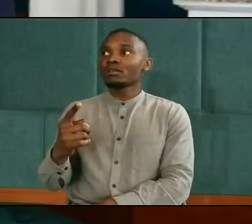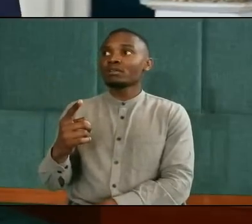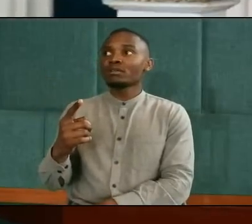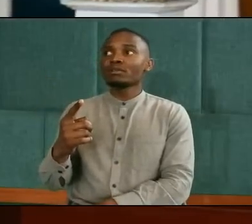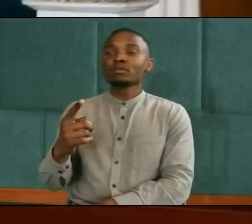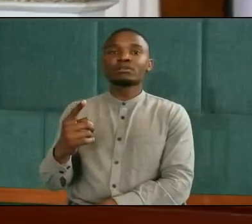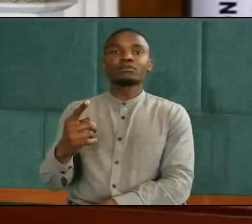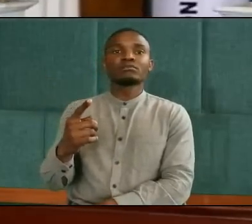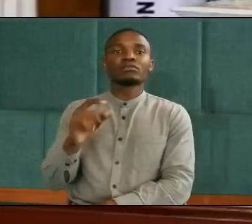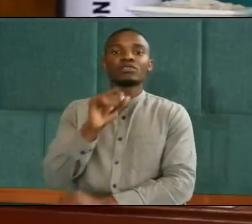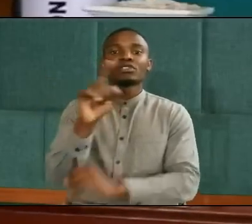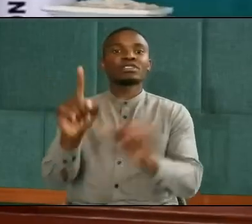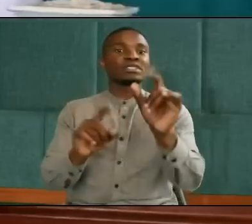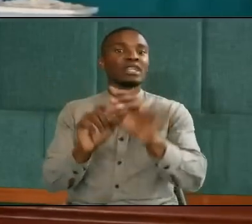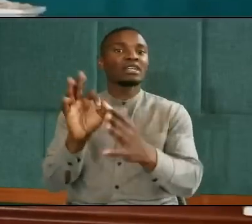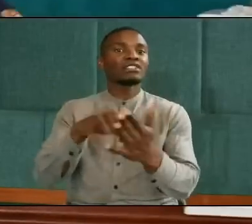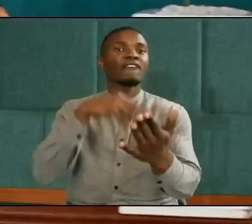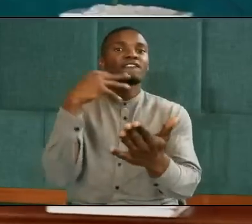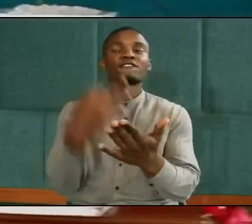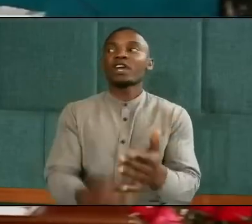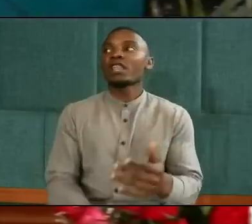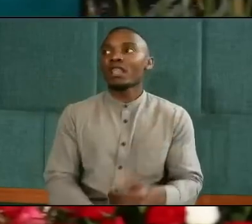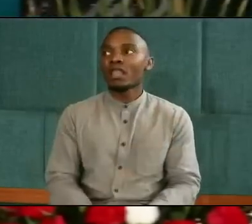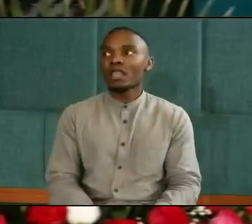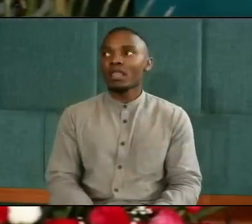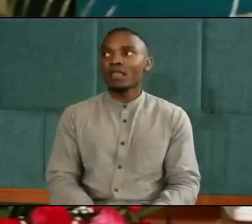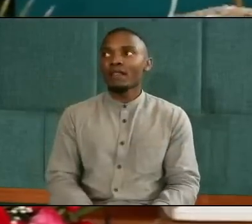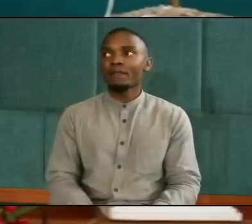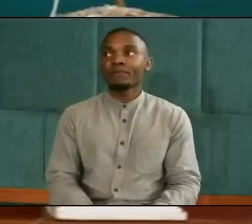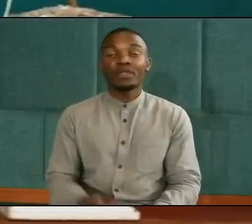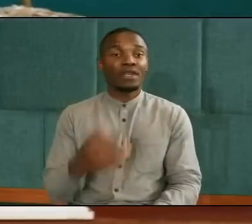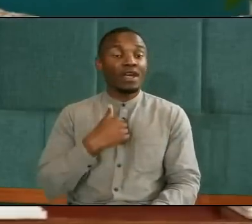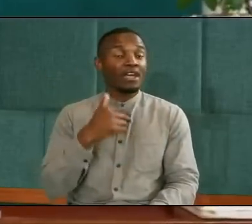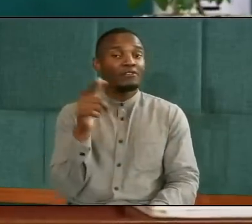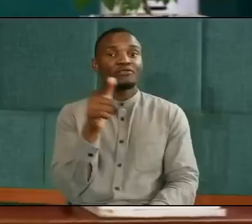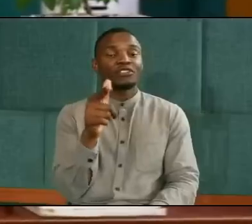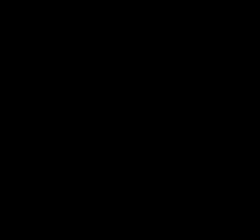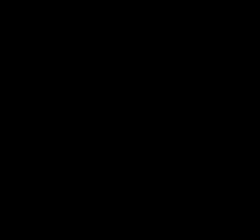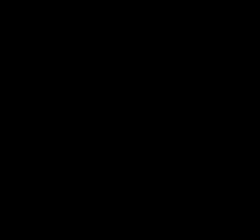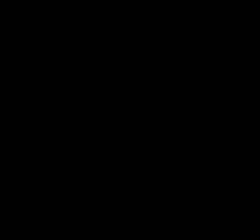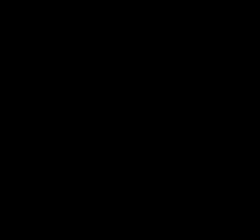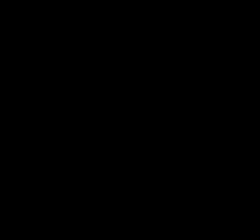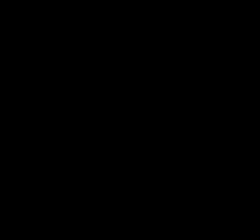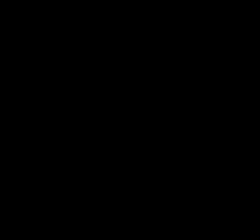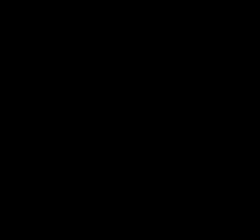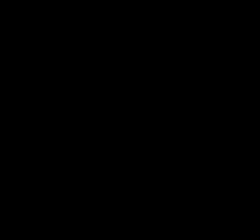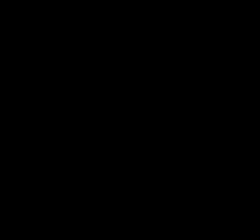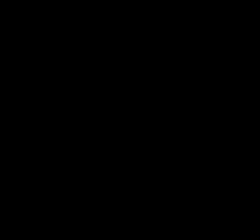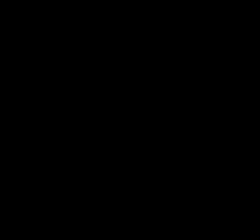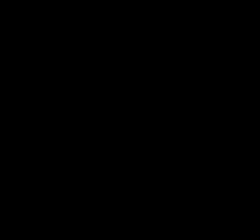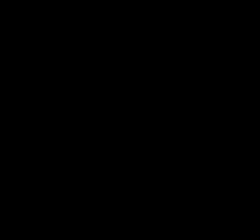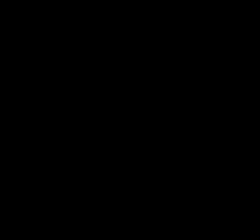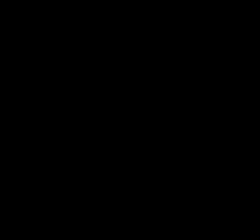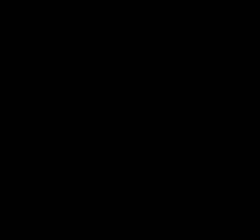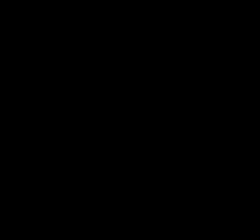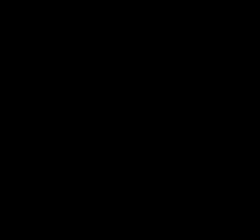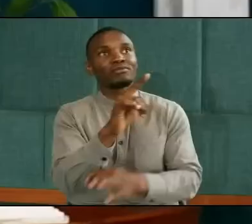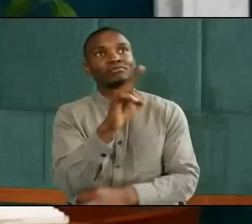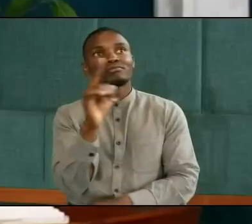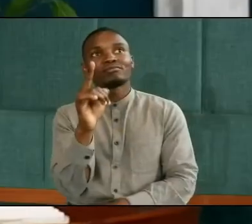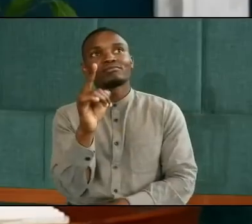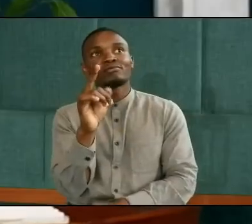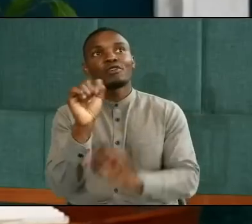hour. Ah, I have a little video for you on that one. Don't know if the guys can roll this